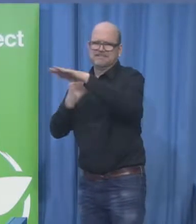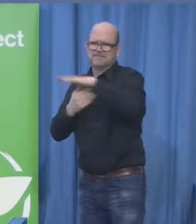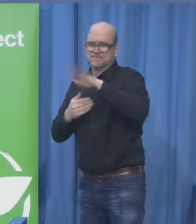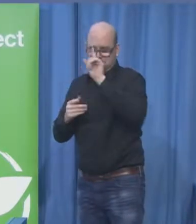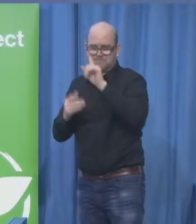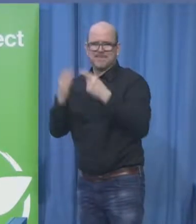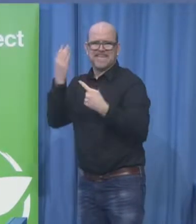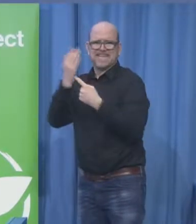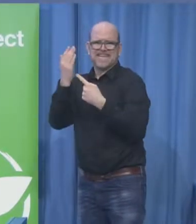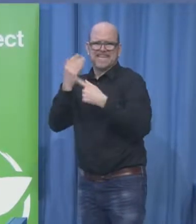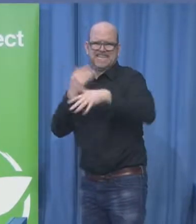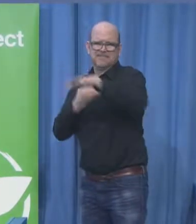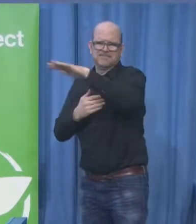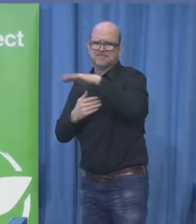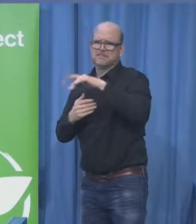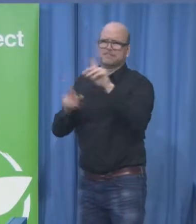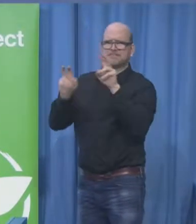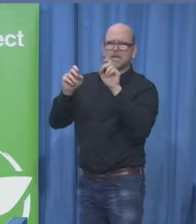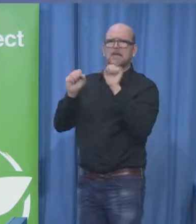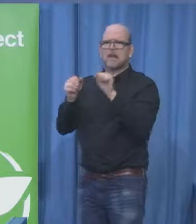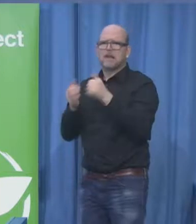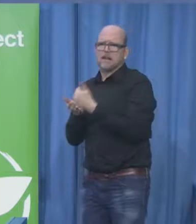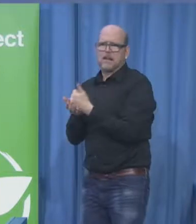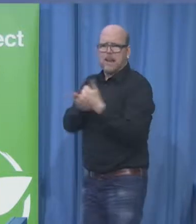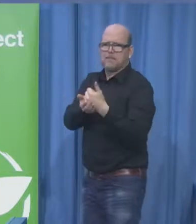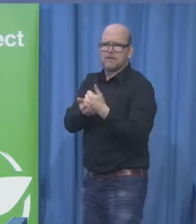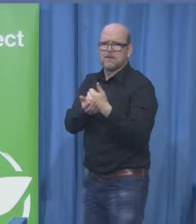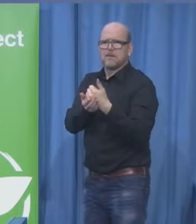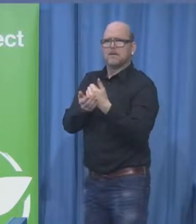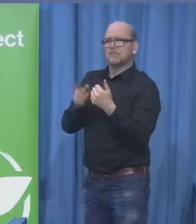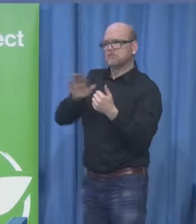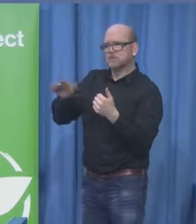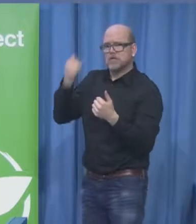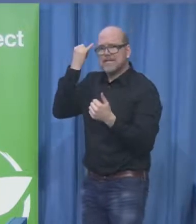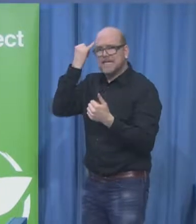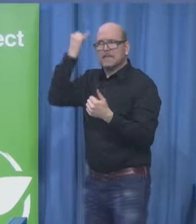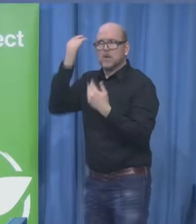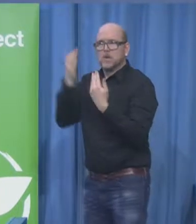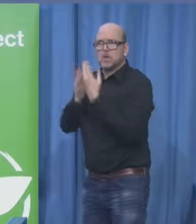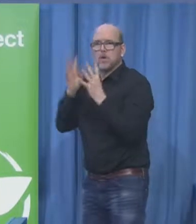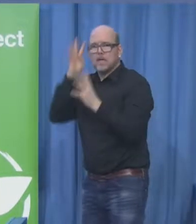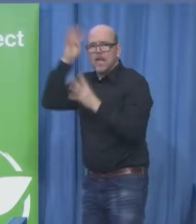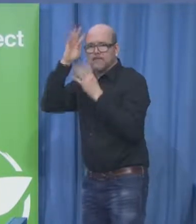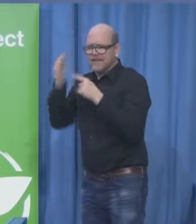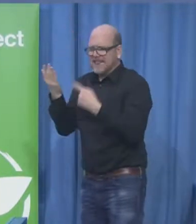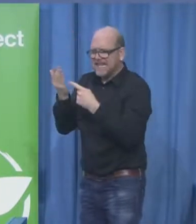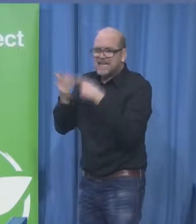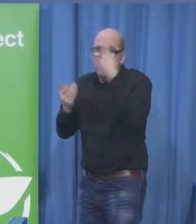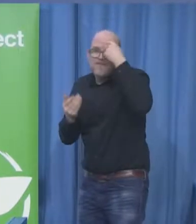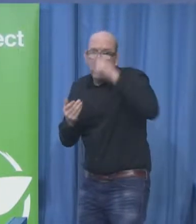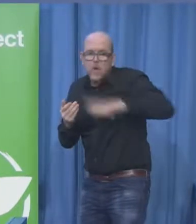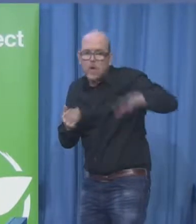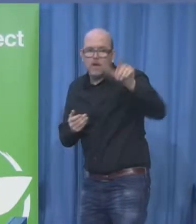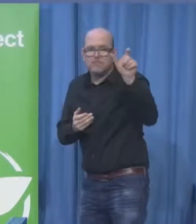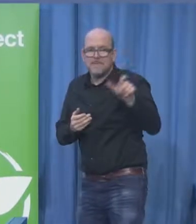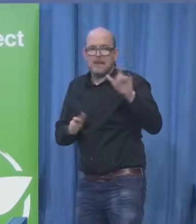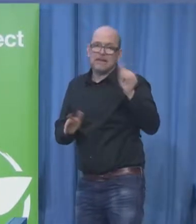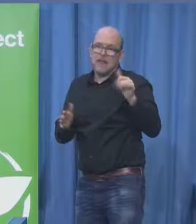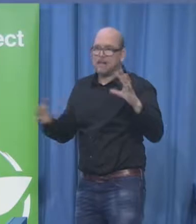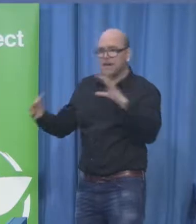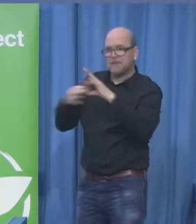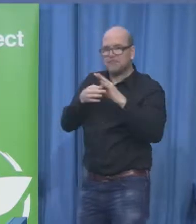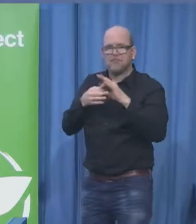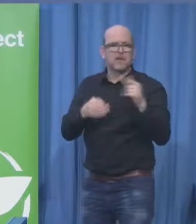that disabled people face needs to be tackled with comprehensive public policy.